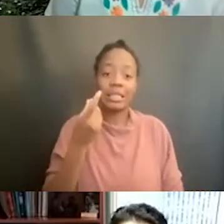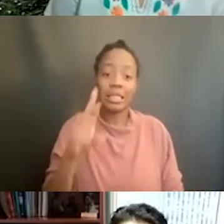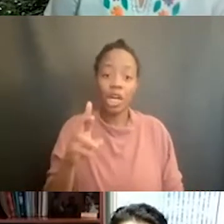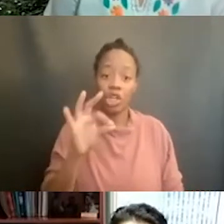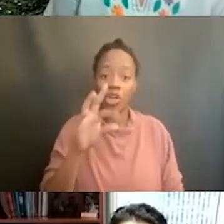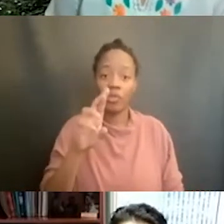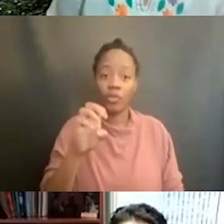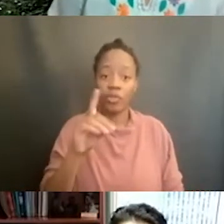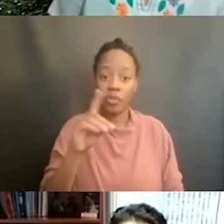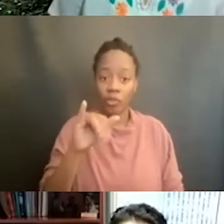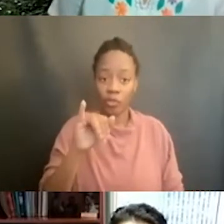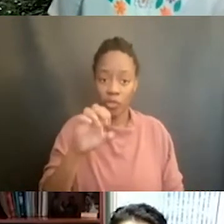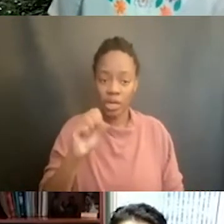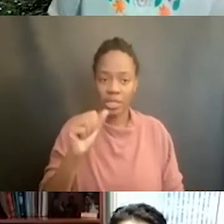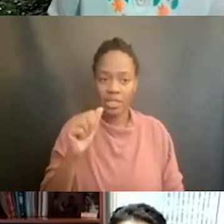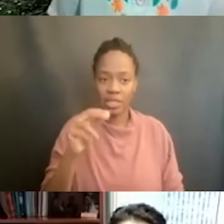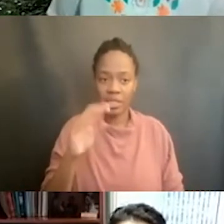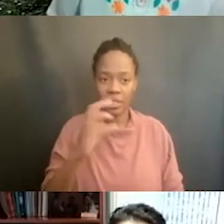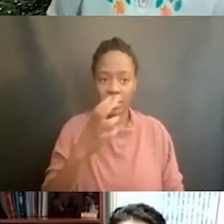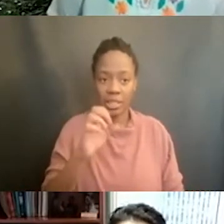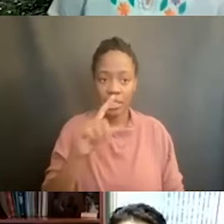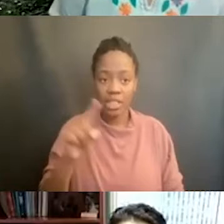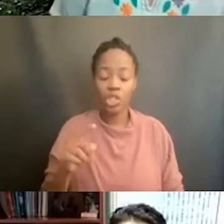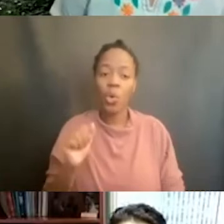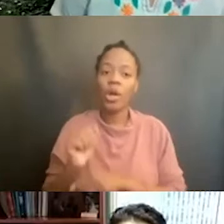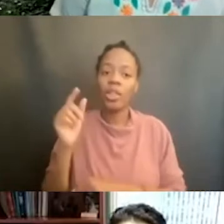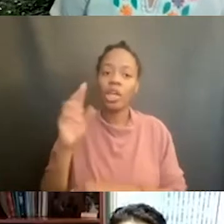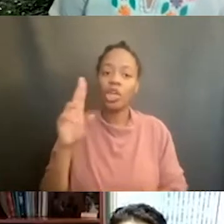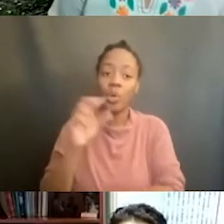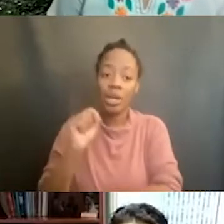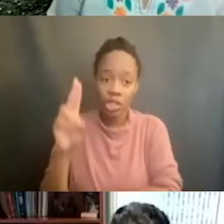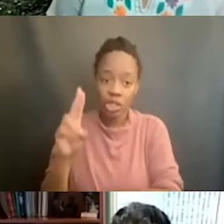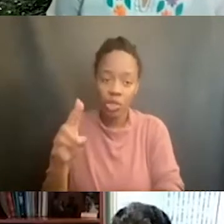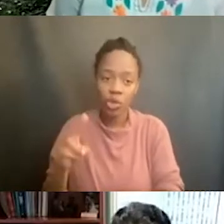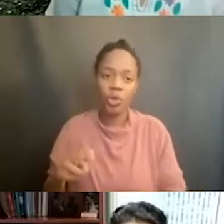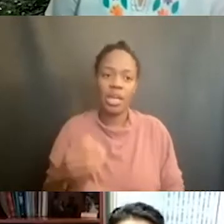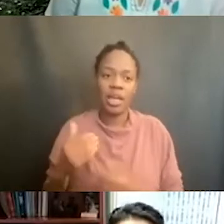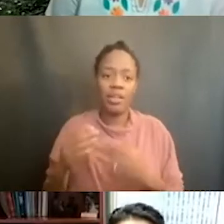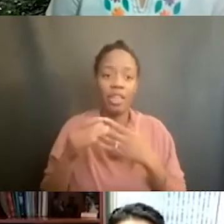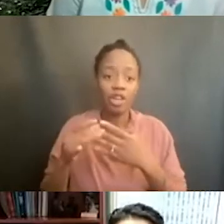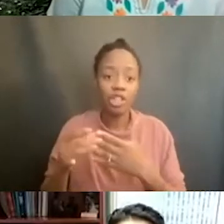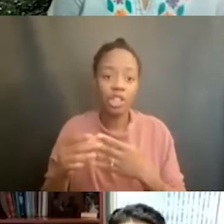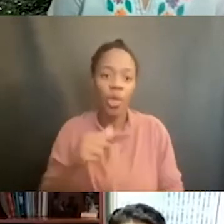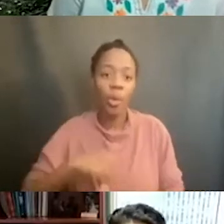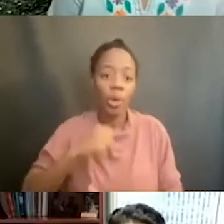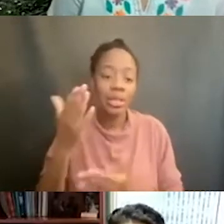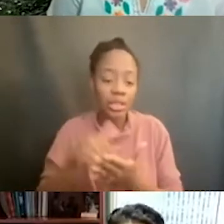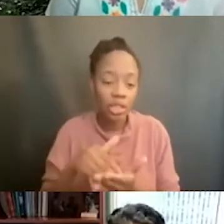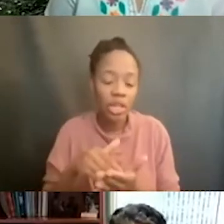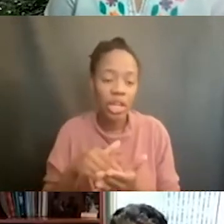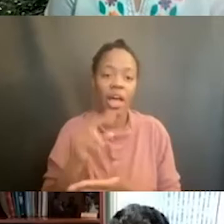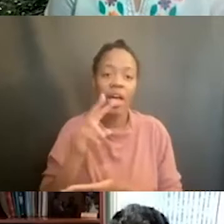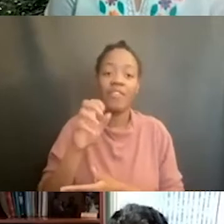Director for Programs and Inclusion at the University Student Union. He provides leadership to the Pride Center, Veterans Resource Center, Dream